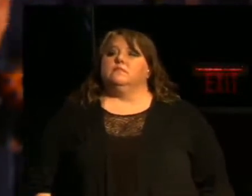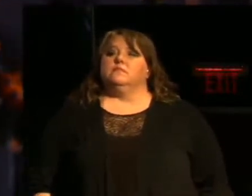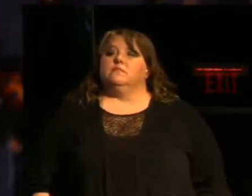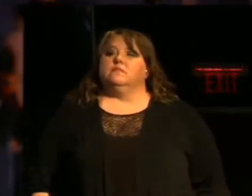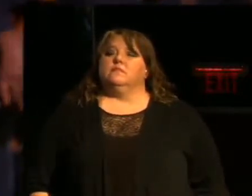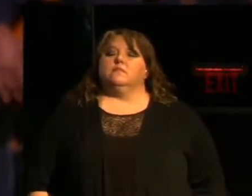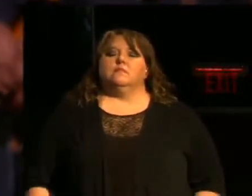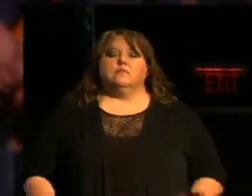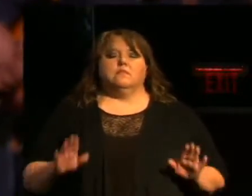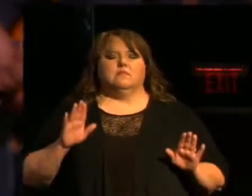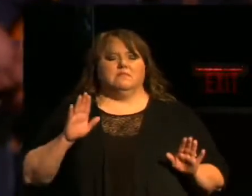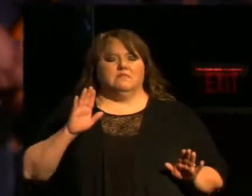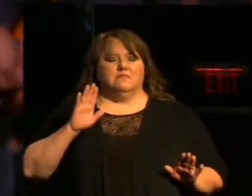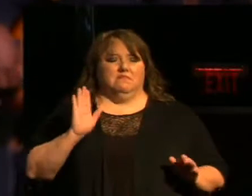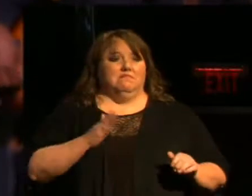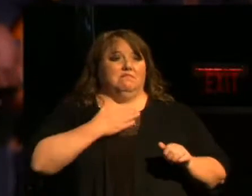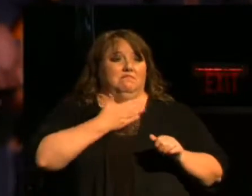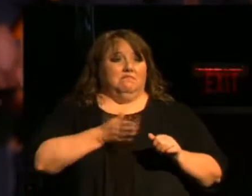racial tension,